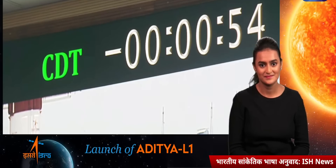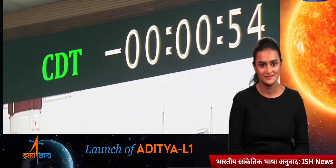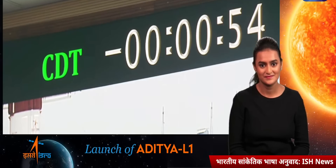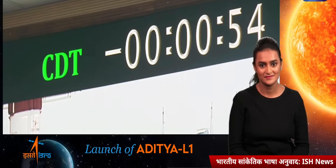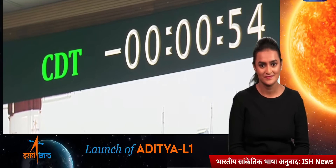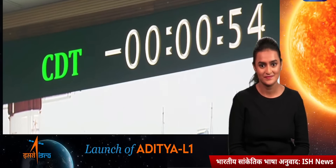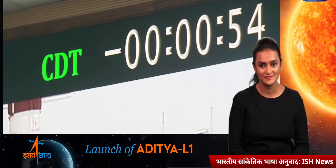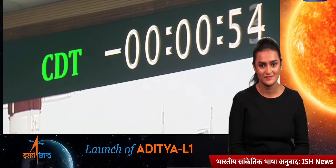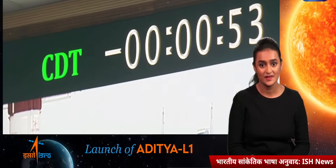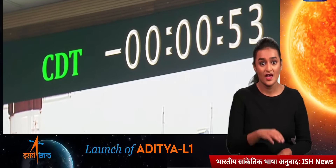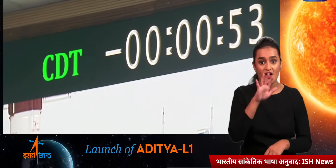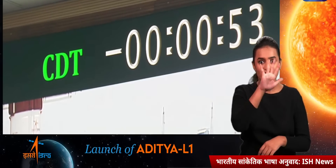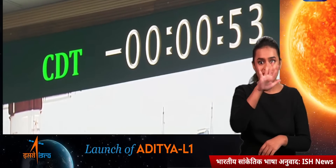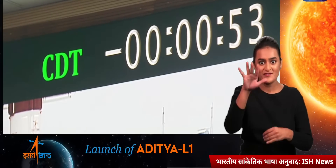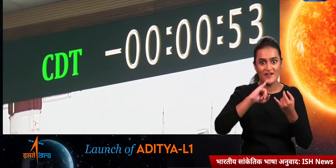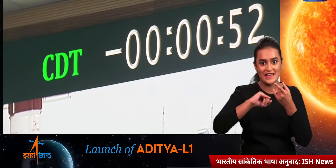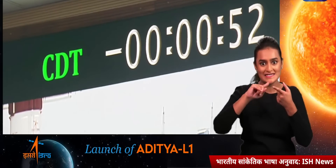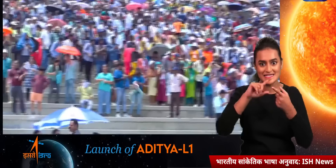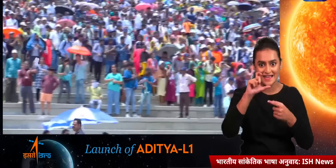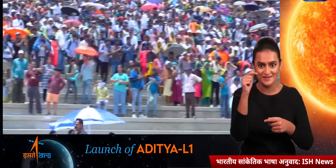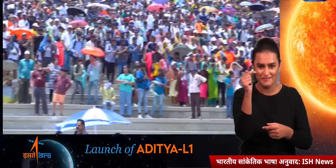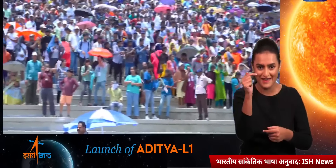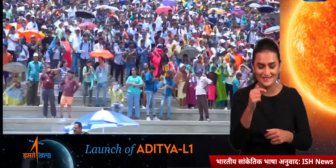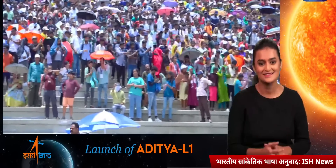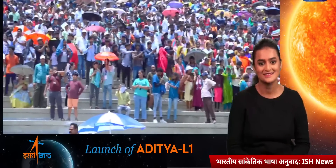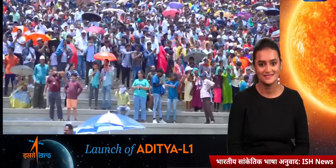Minus 55 seconds. All stops around.